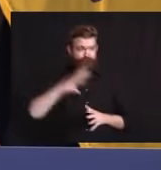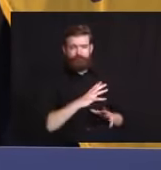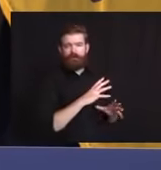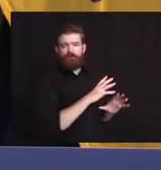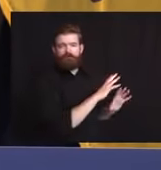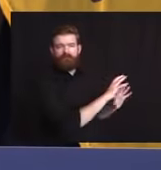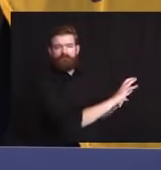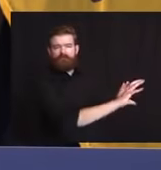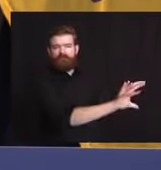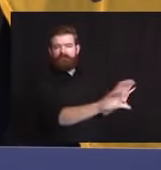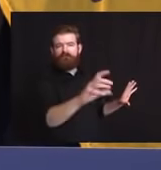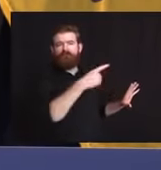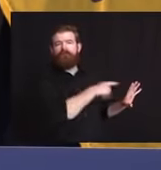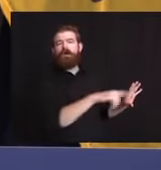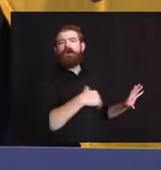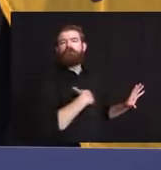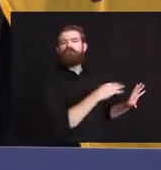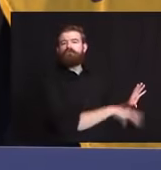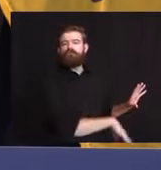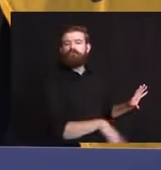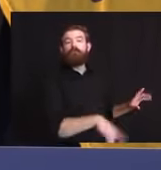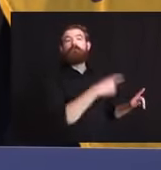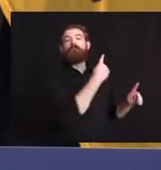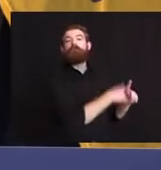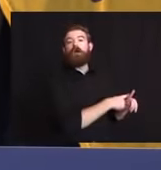expansion, healthcare programs.